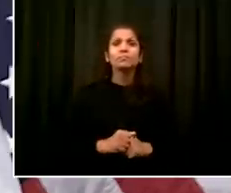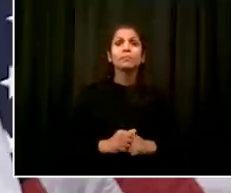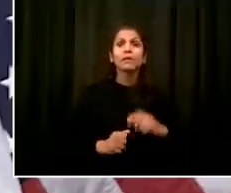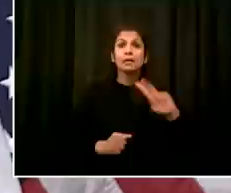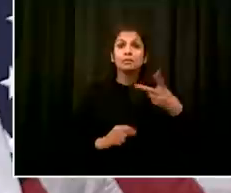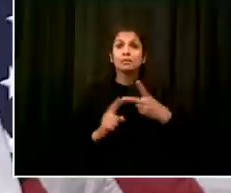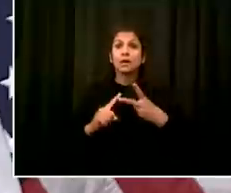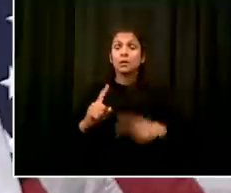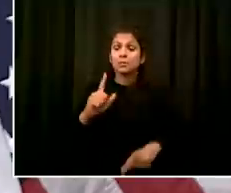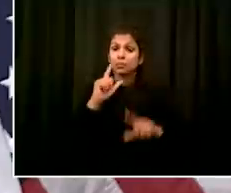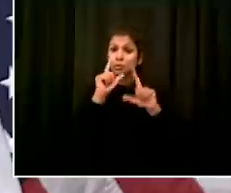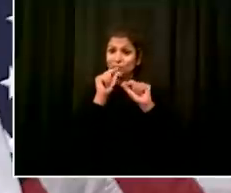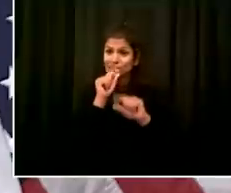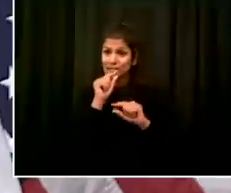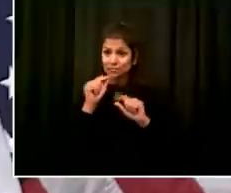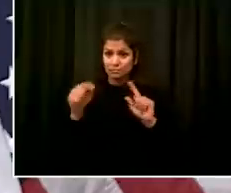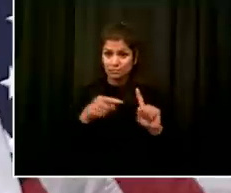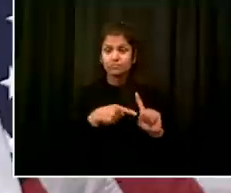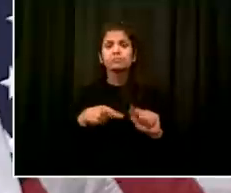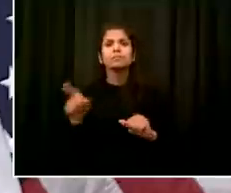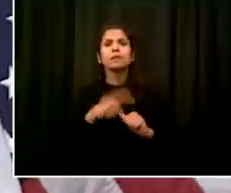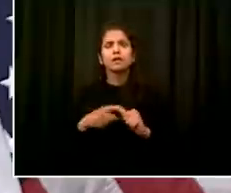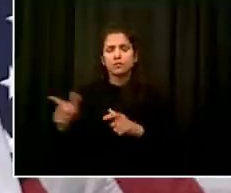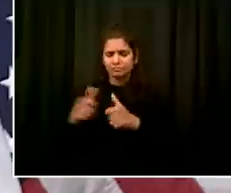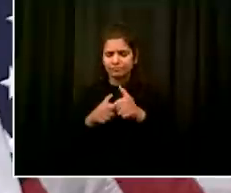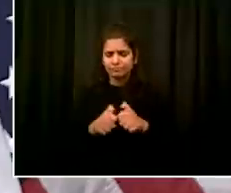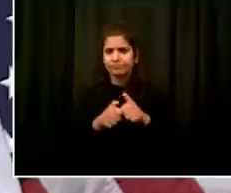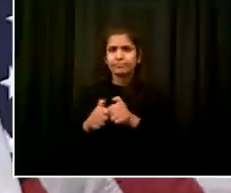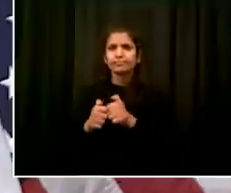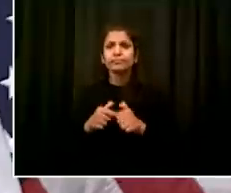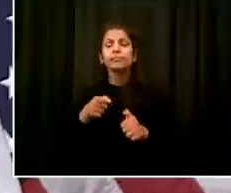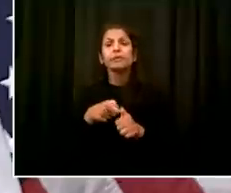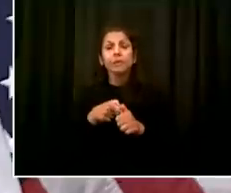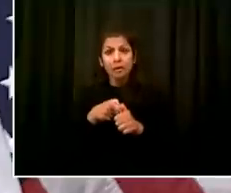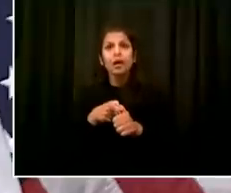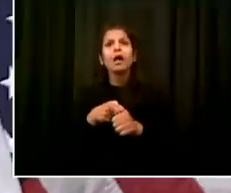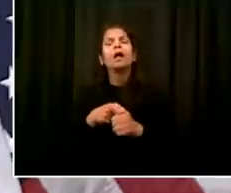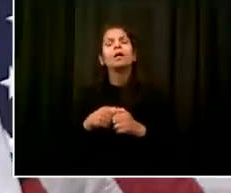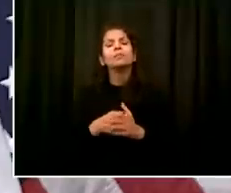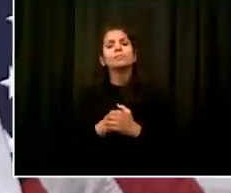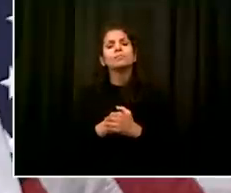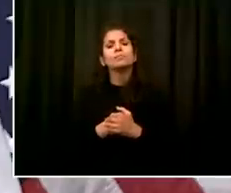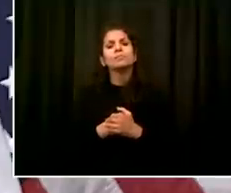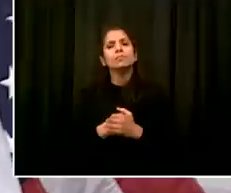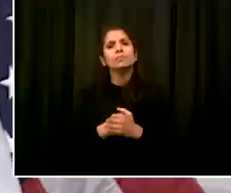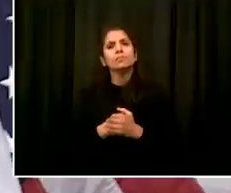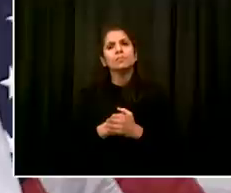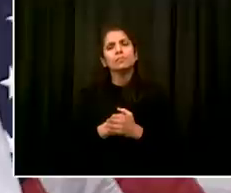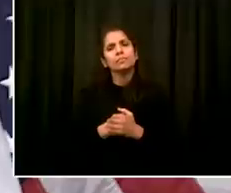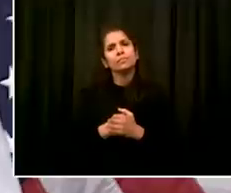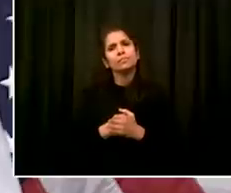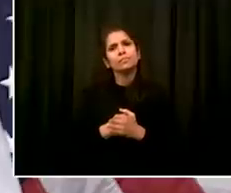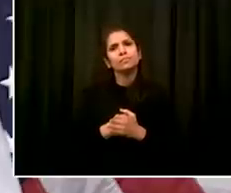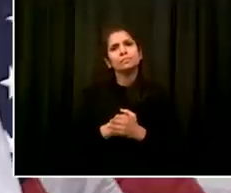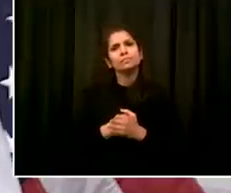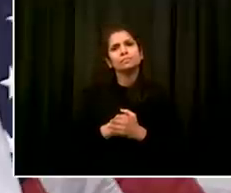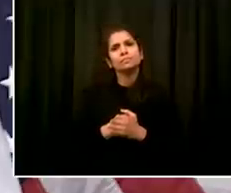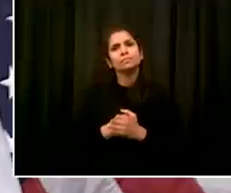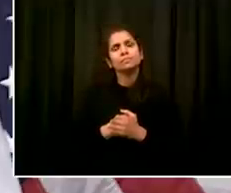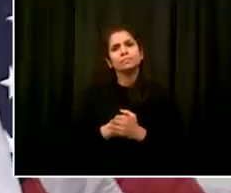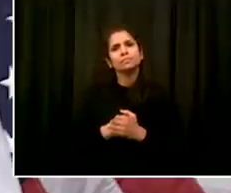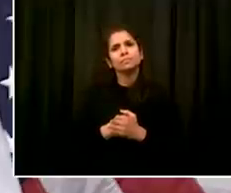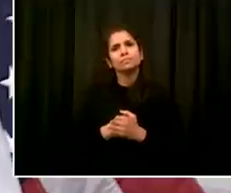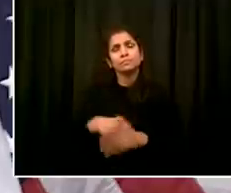Chief of Department Monahan, in which he's saying that agitators from outside the state, from California, from all over